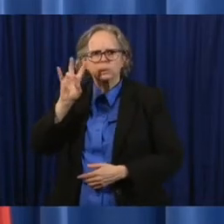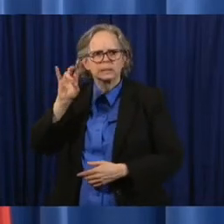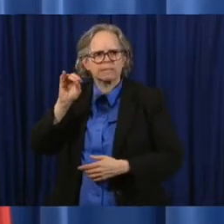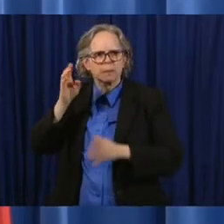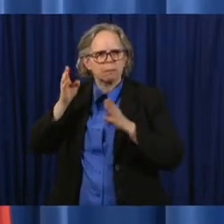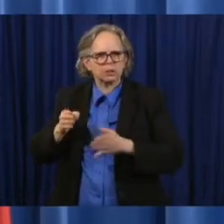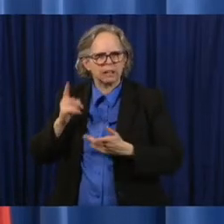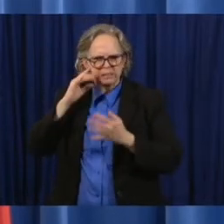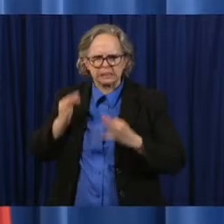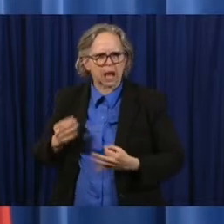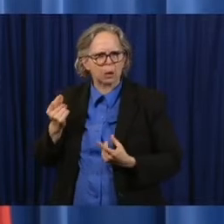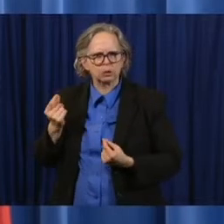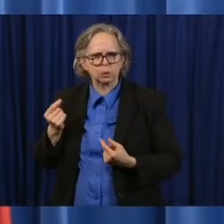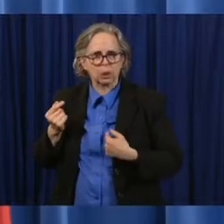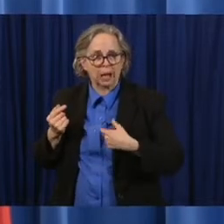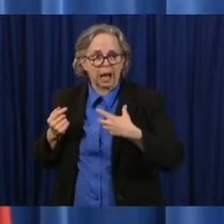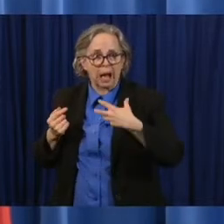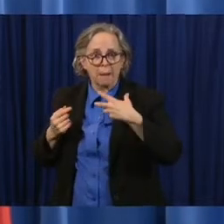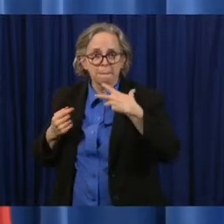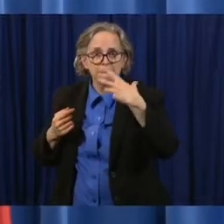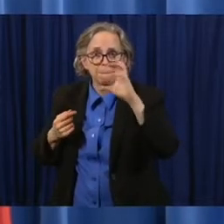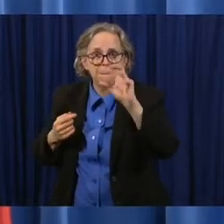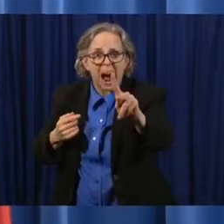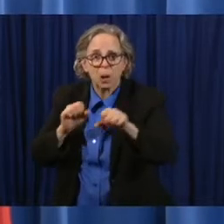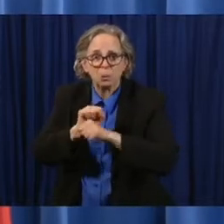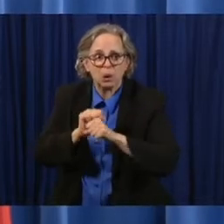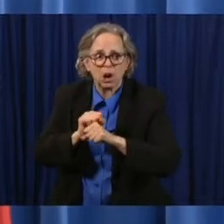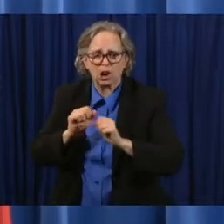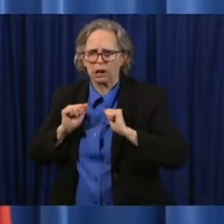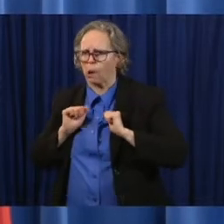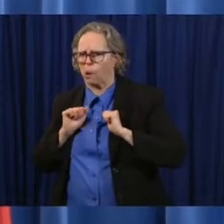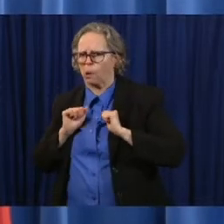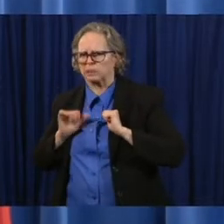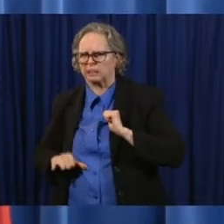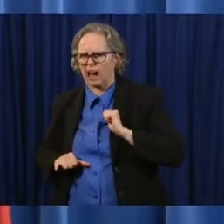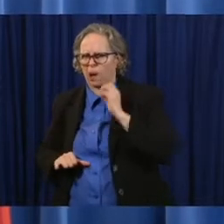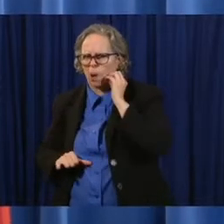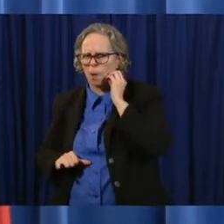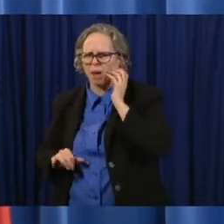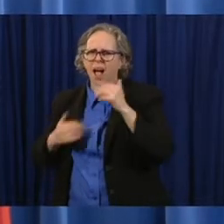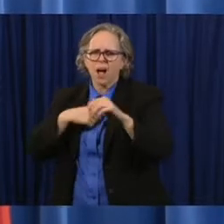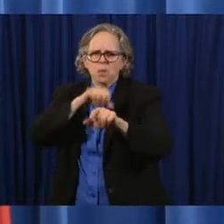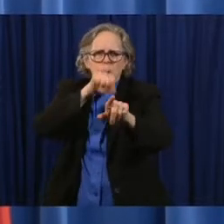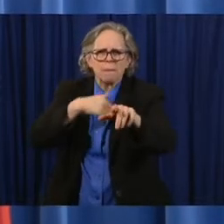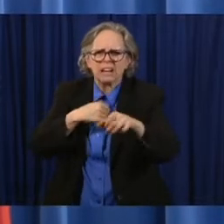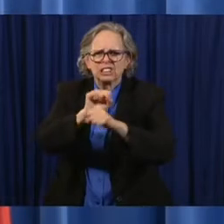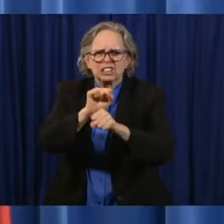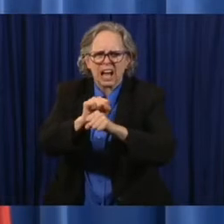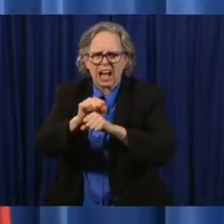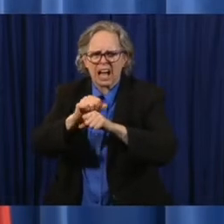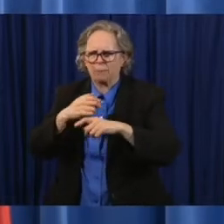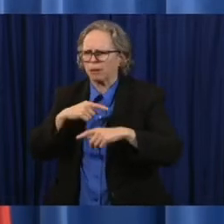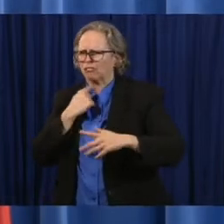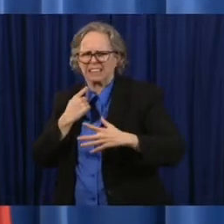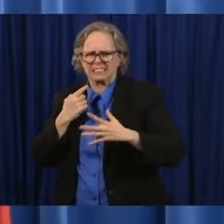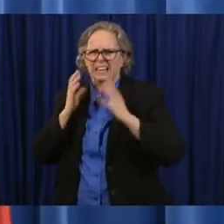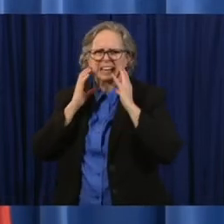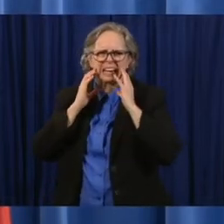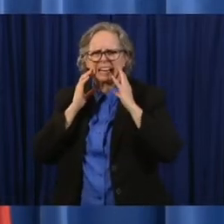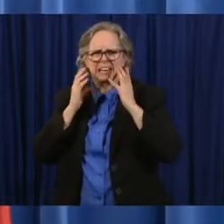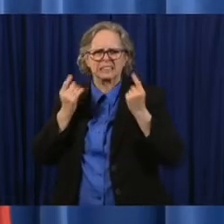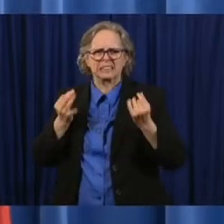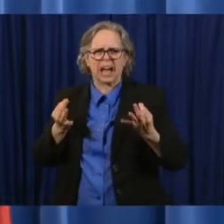I go back to work? Do I go back to this job I love? How risky is that? And